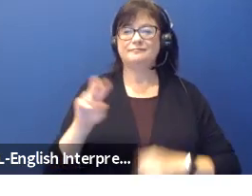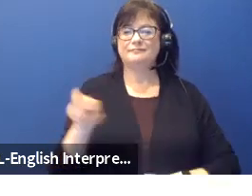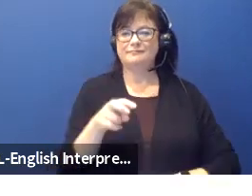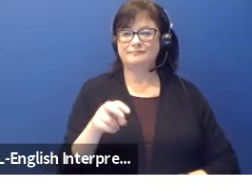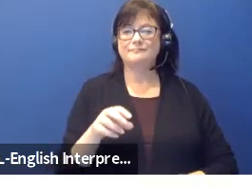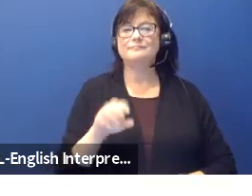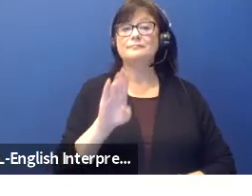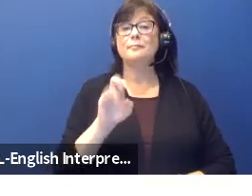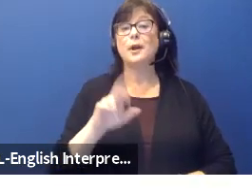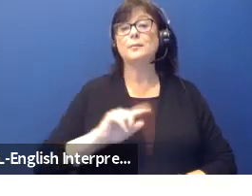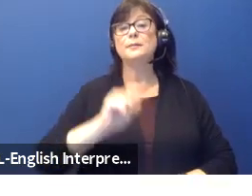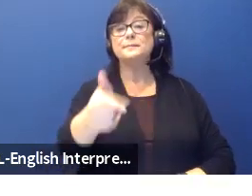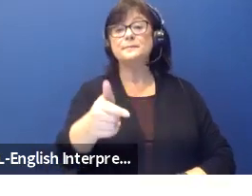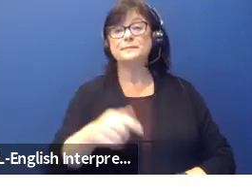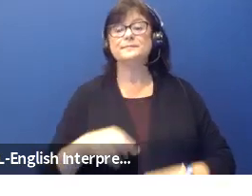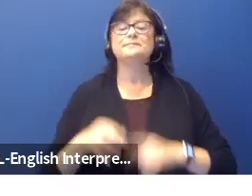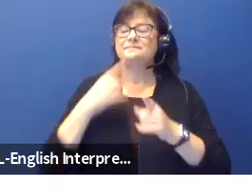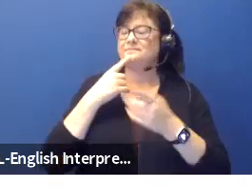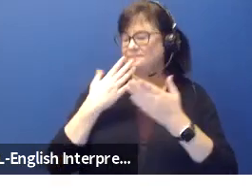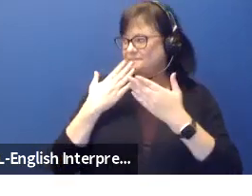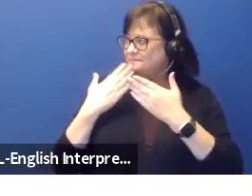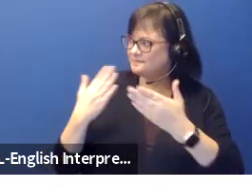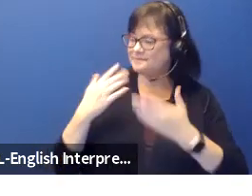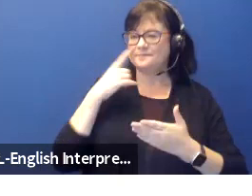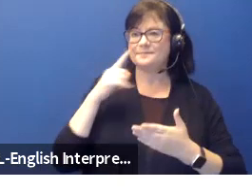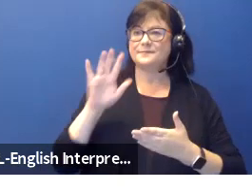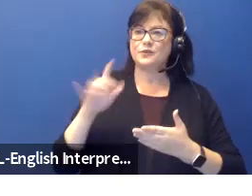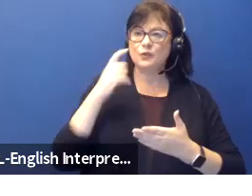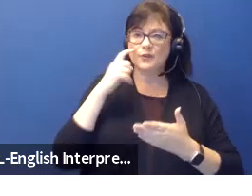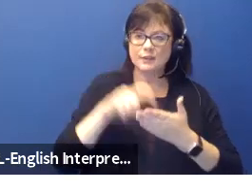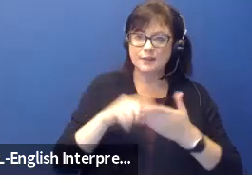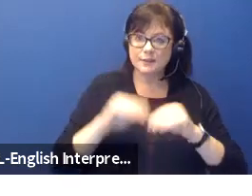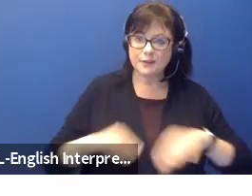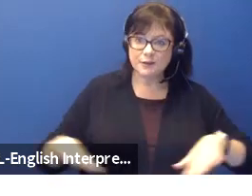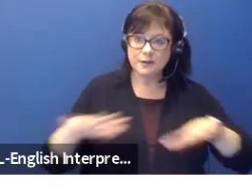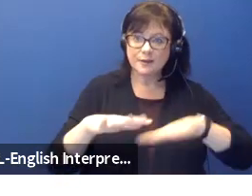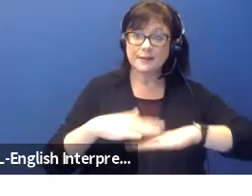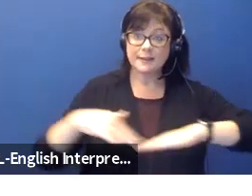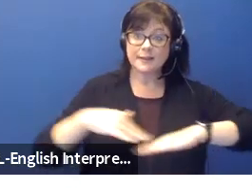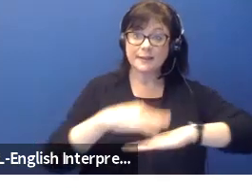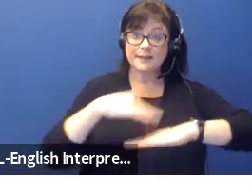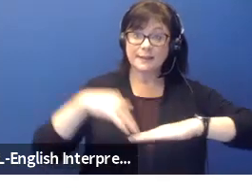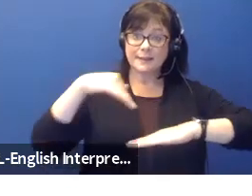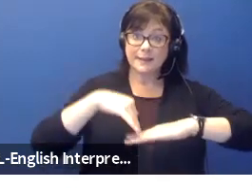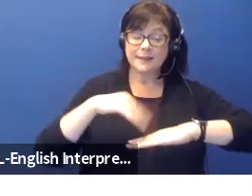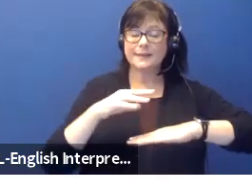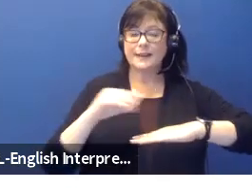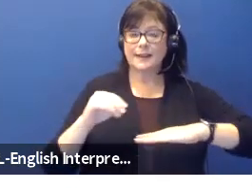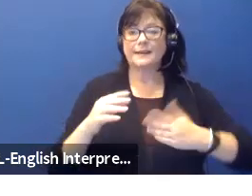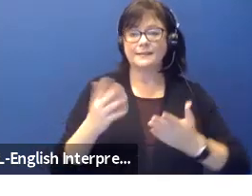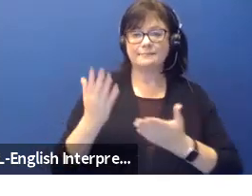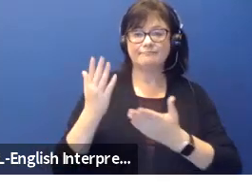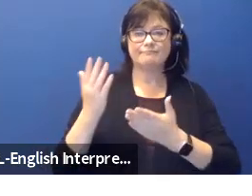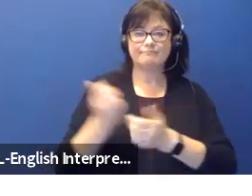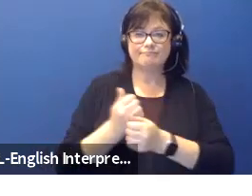Thank you very much, Sarah, for the introduction and for the land acknowledgement. And I would like to thank